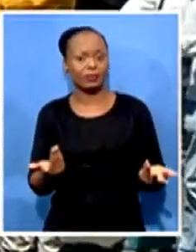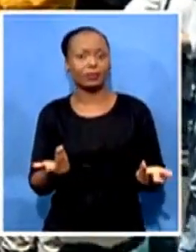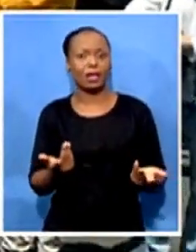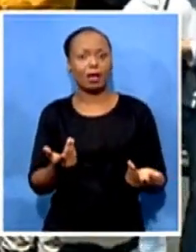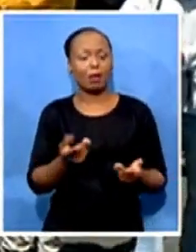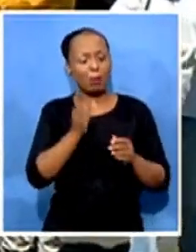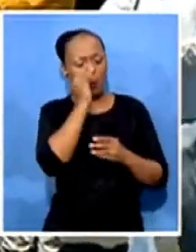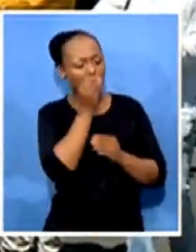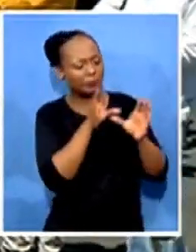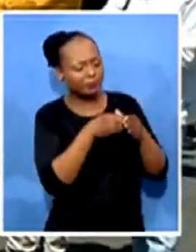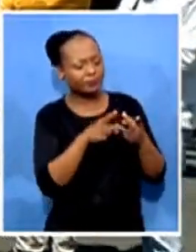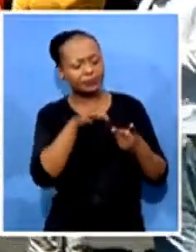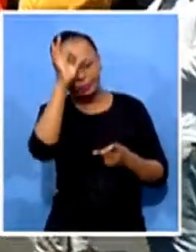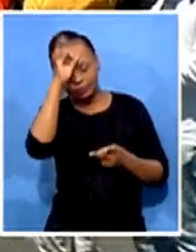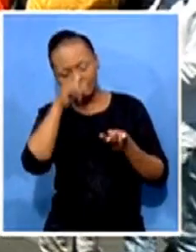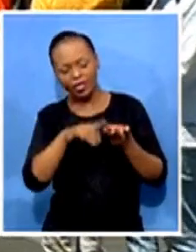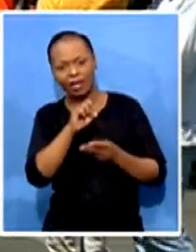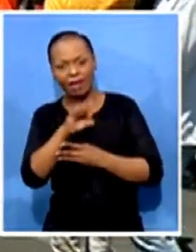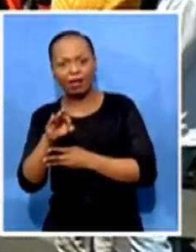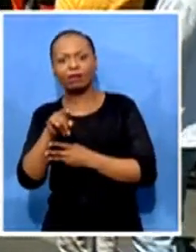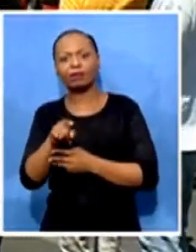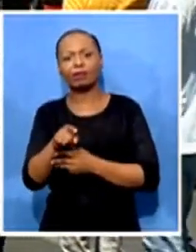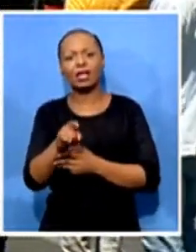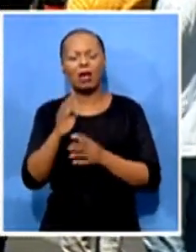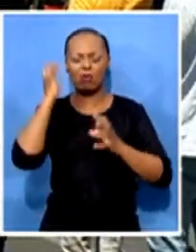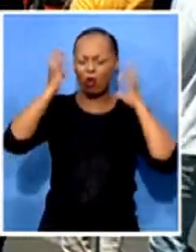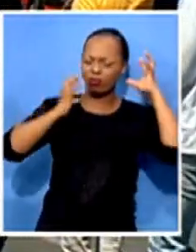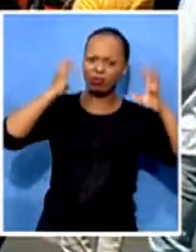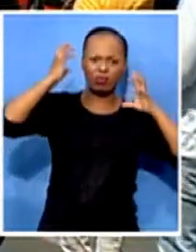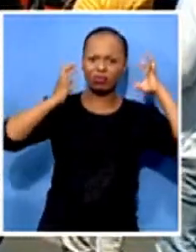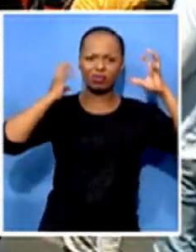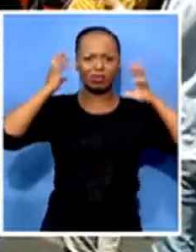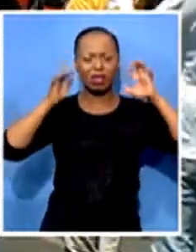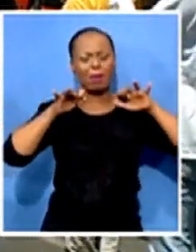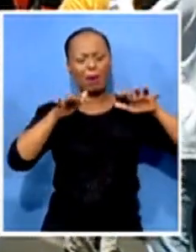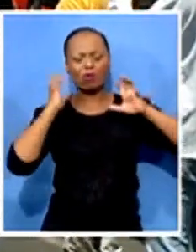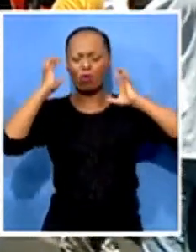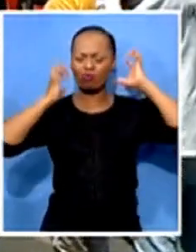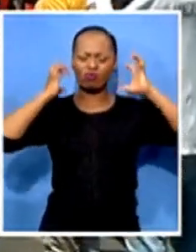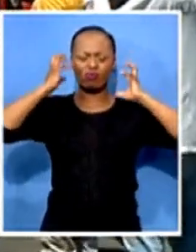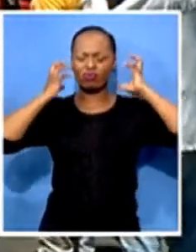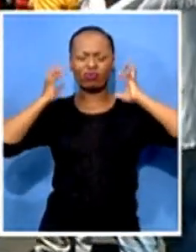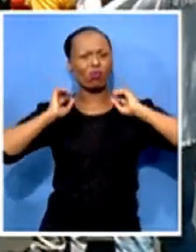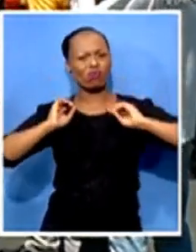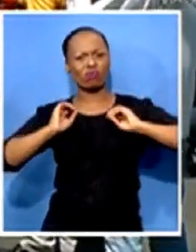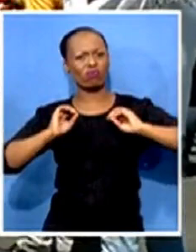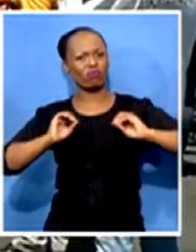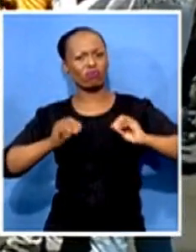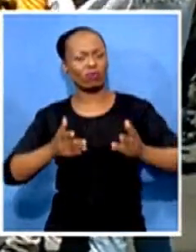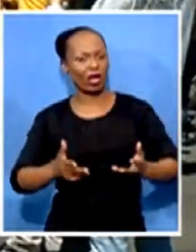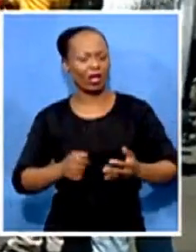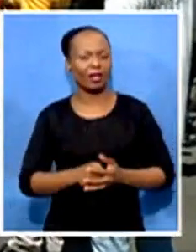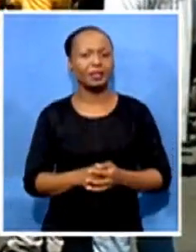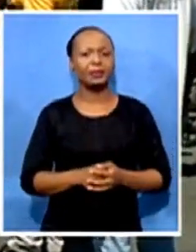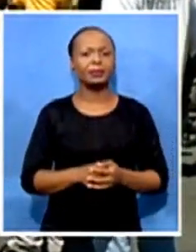well. Some confusion around people allegedly being armed. The situation calmed down considerably now from what it was a short